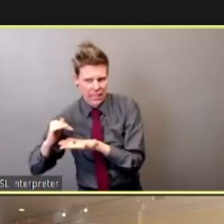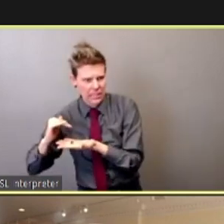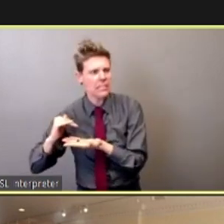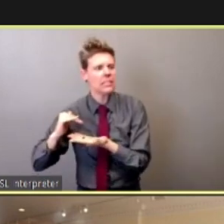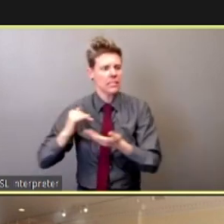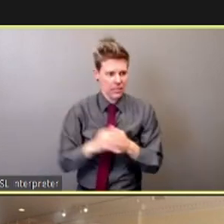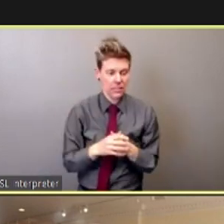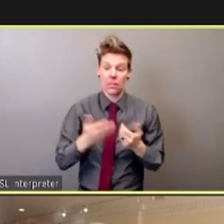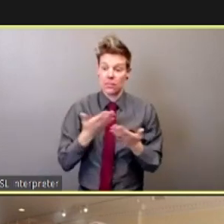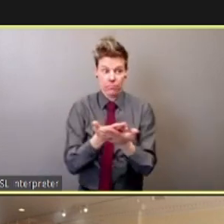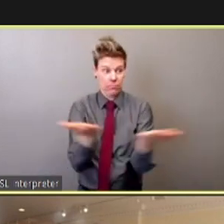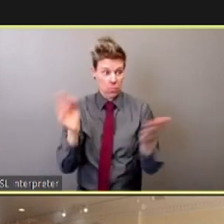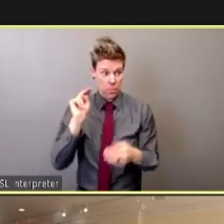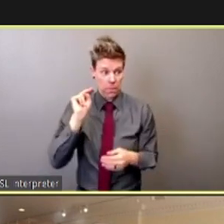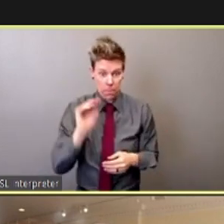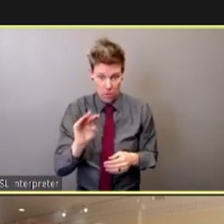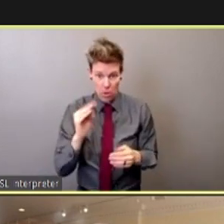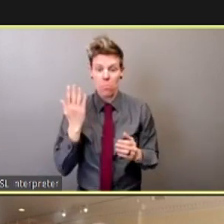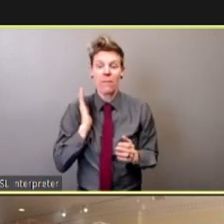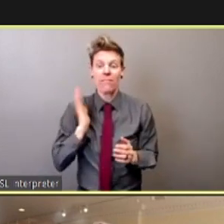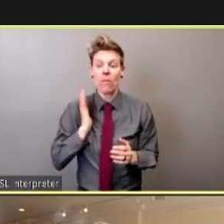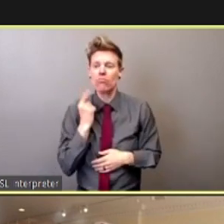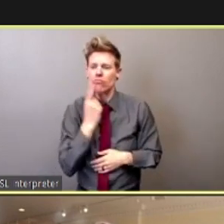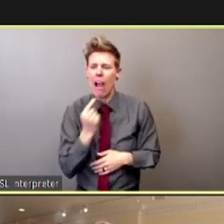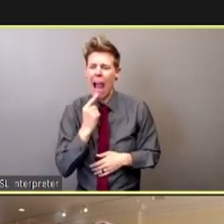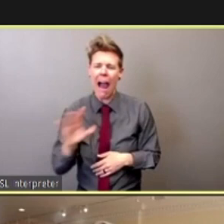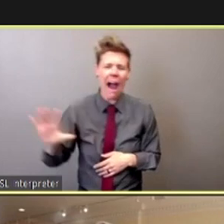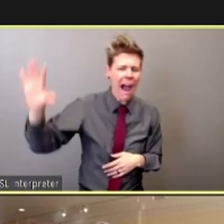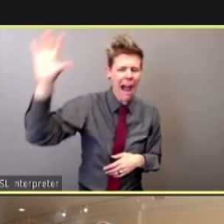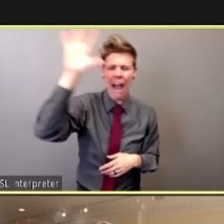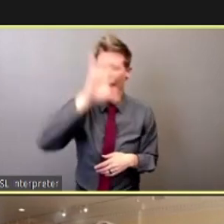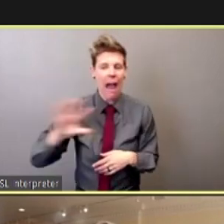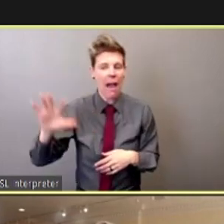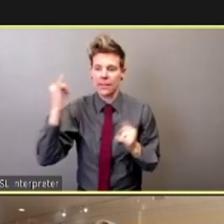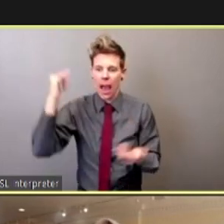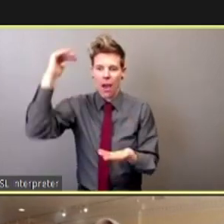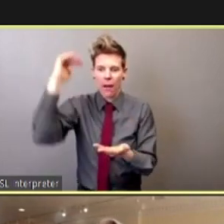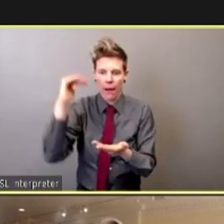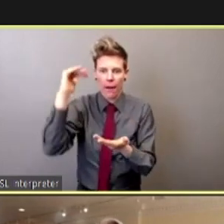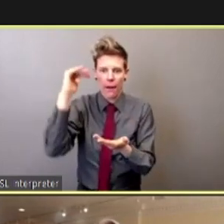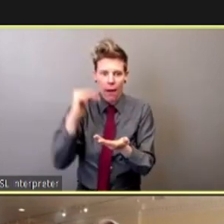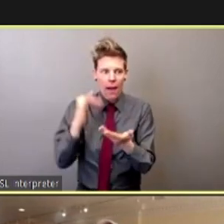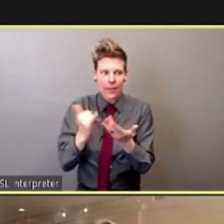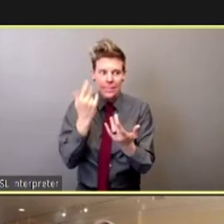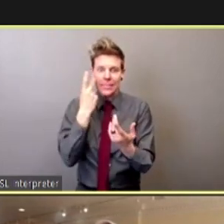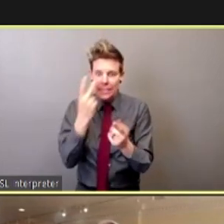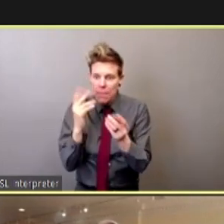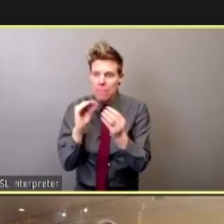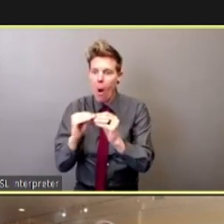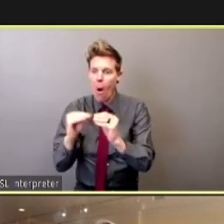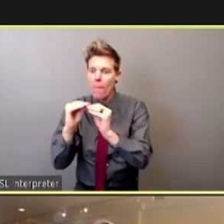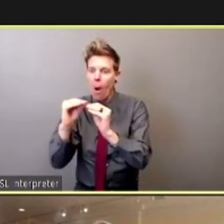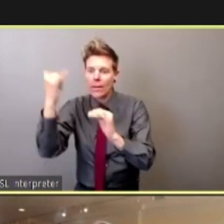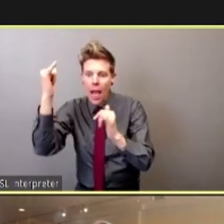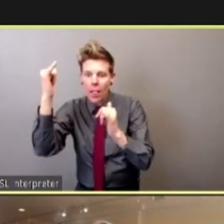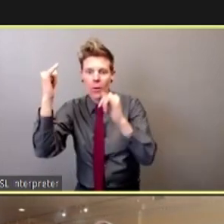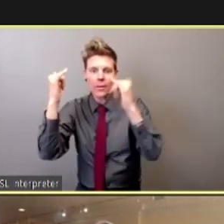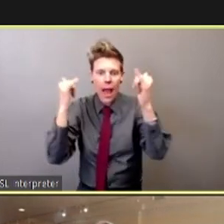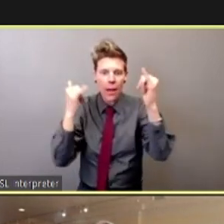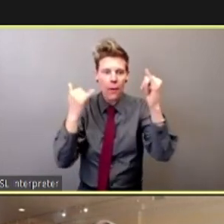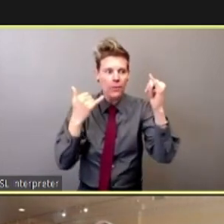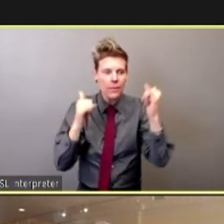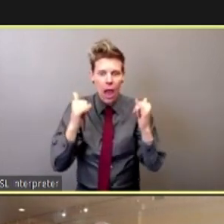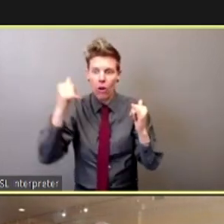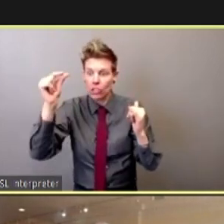were basically all counties were red, that we move into a yellow and then green phase. And of course, what that means is